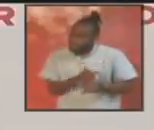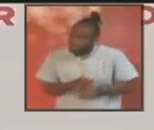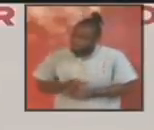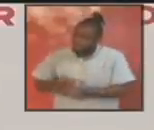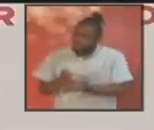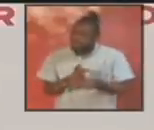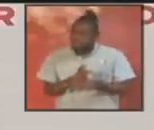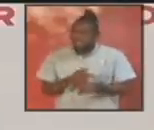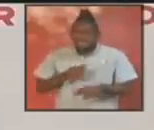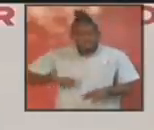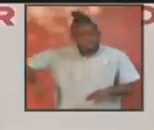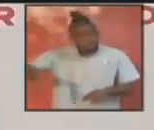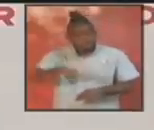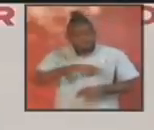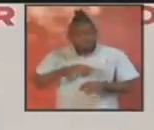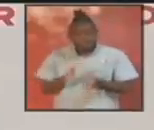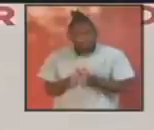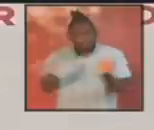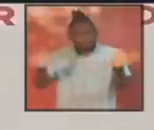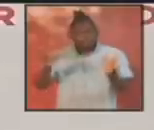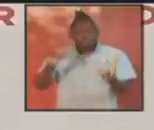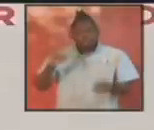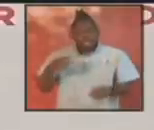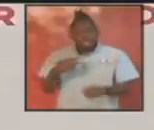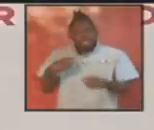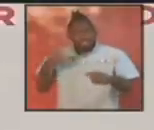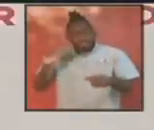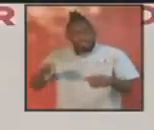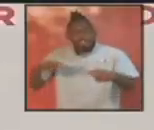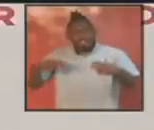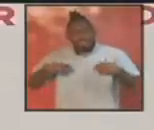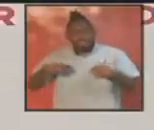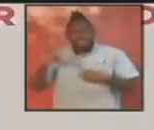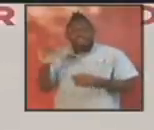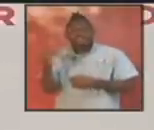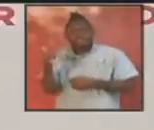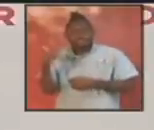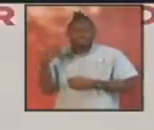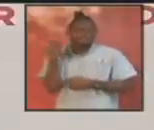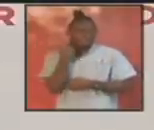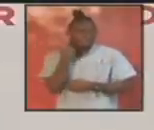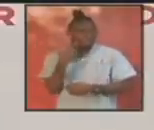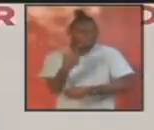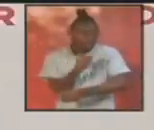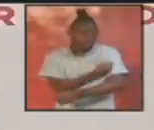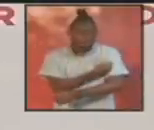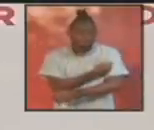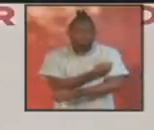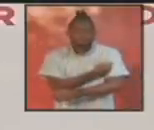is ensure that we do have our vaccination for yellow fever. Generally speaking,